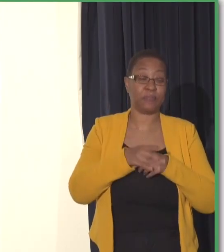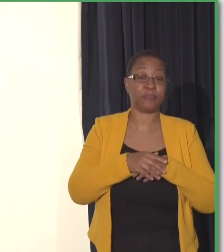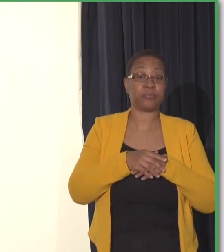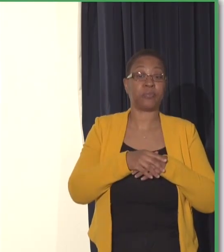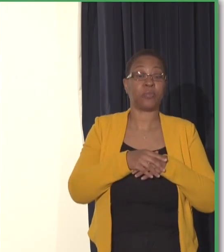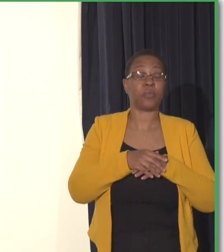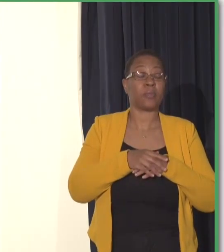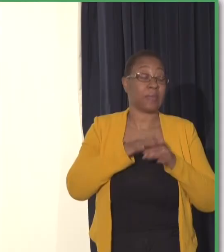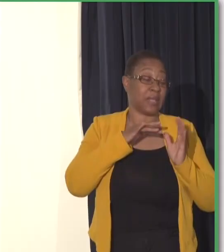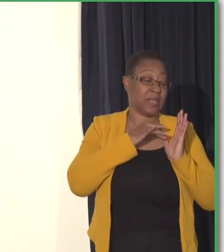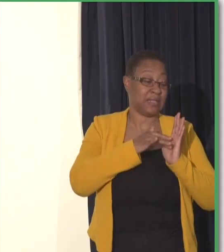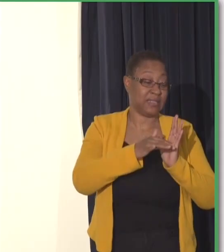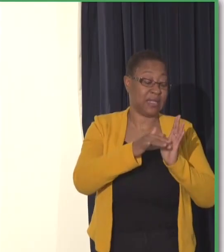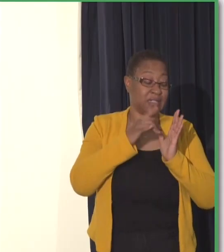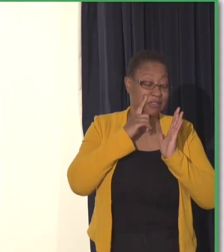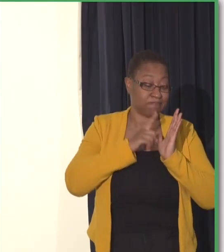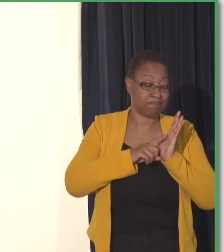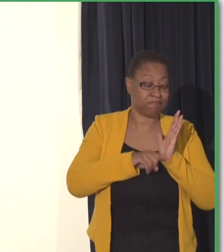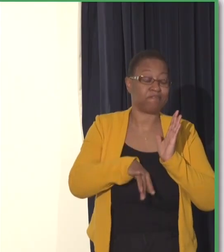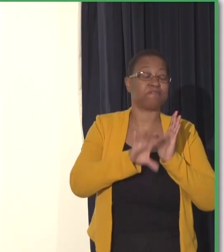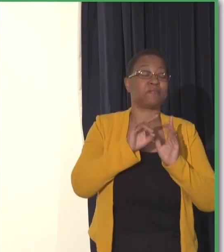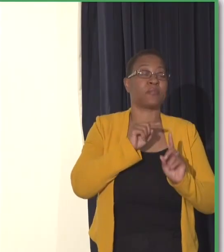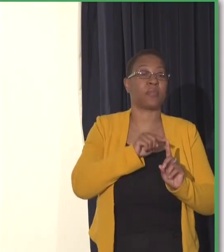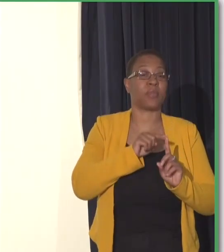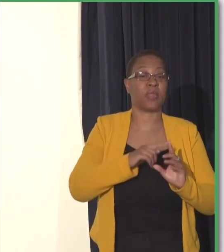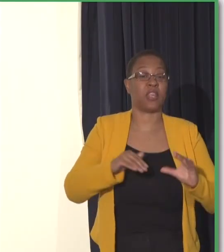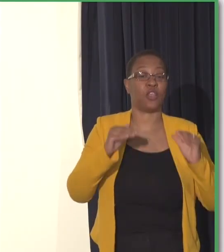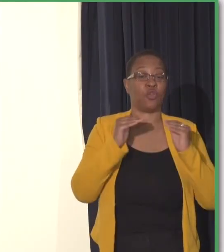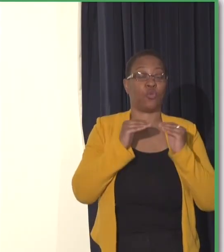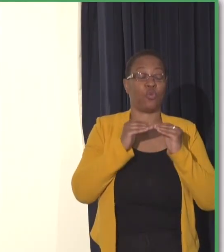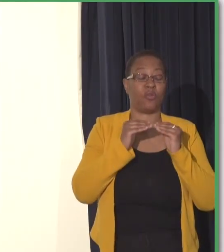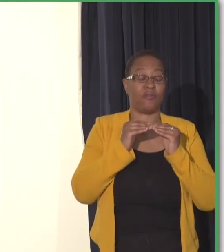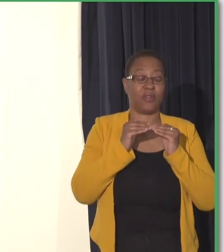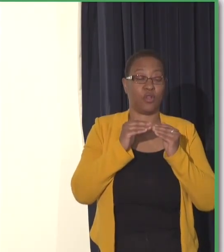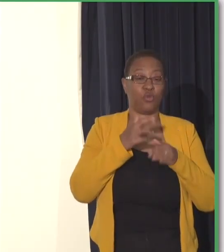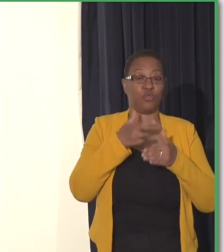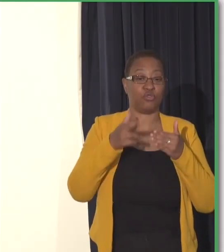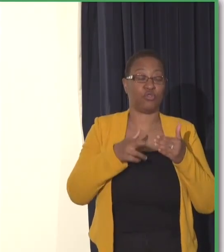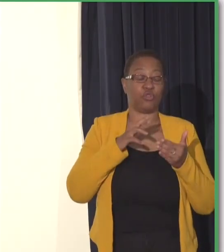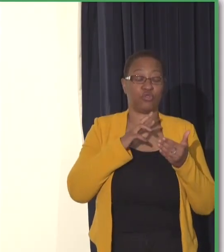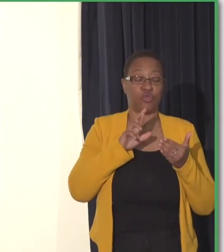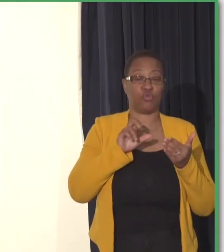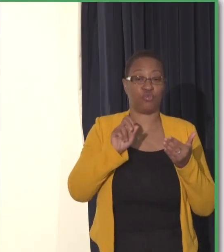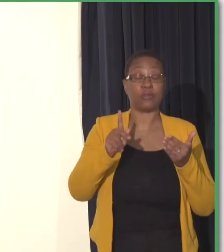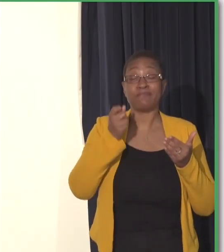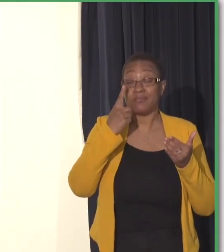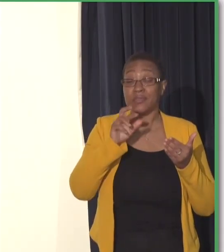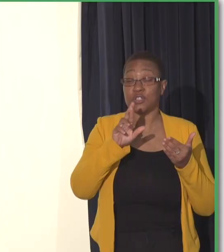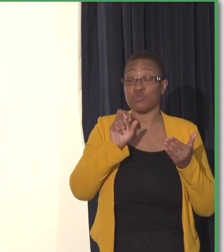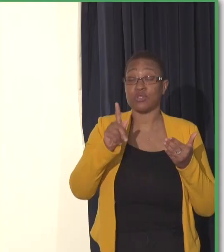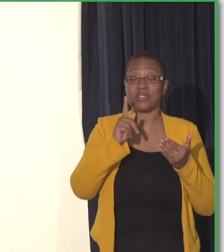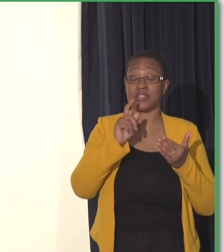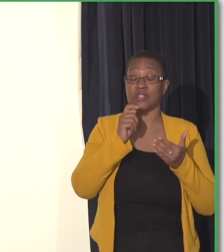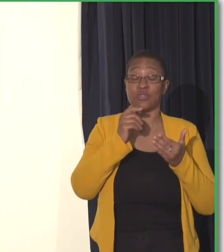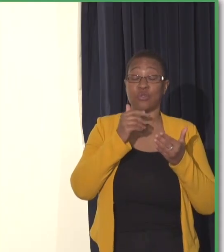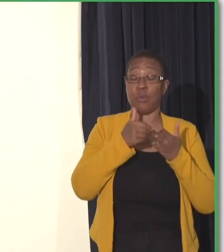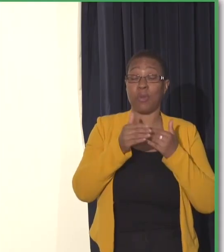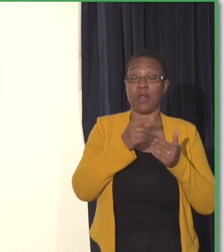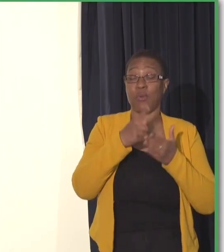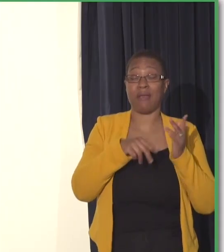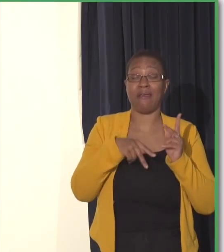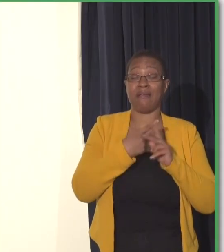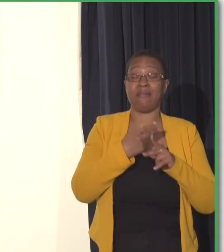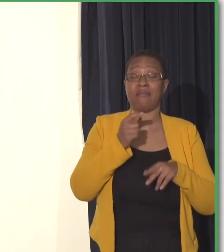the equivalent results and risk, there is risk with all force, but